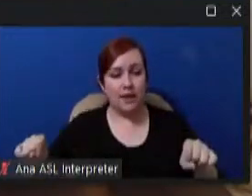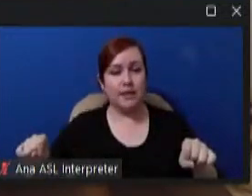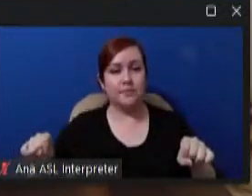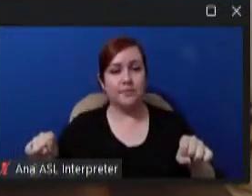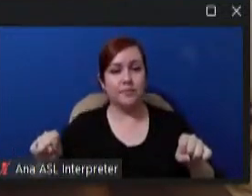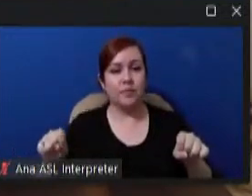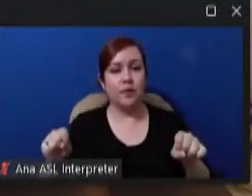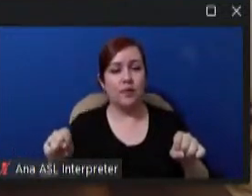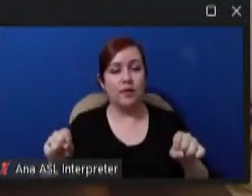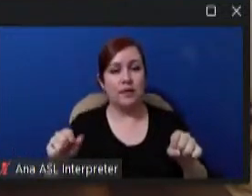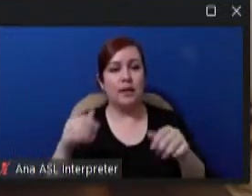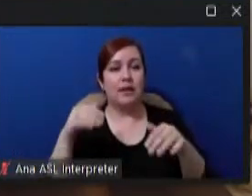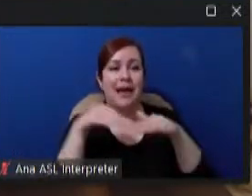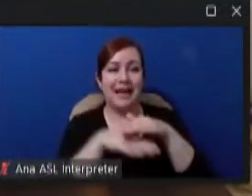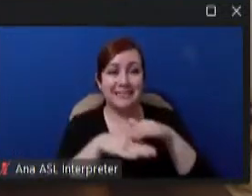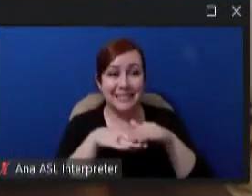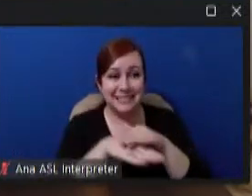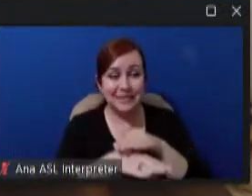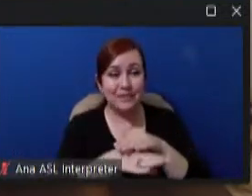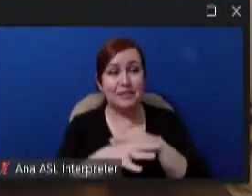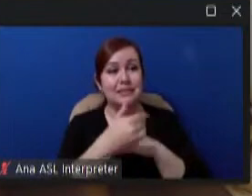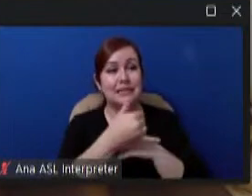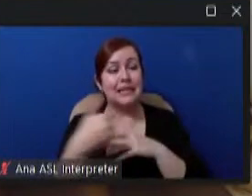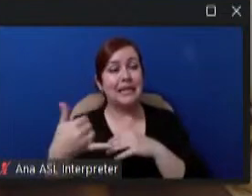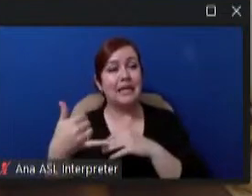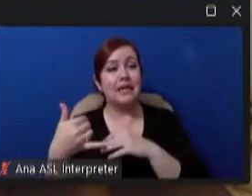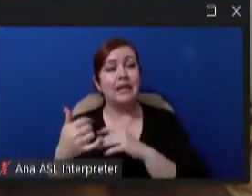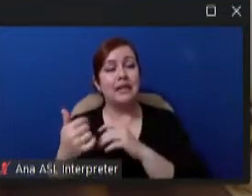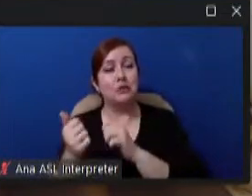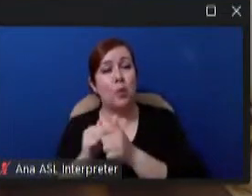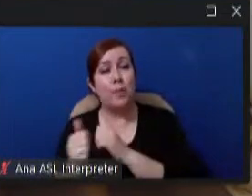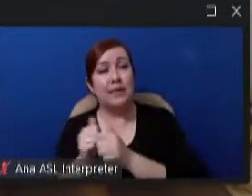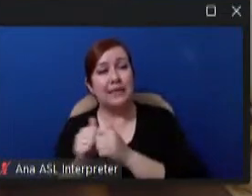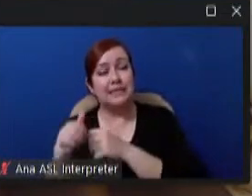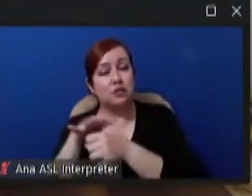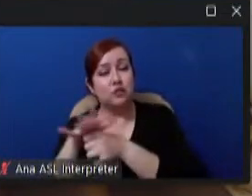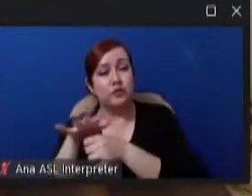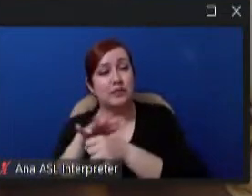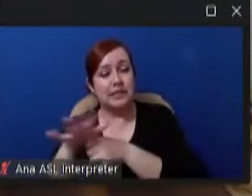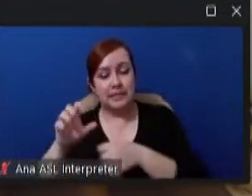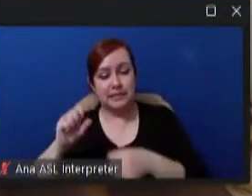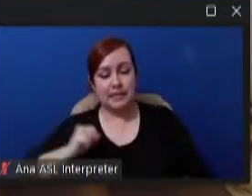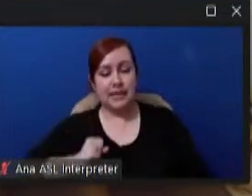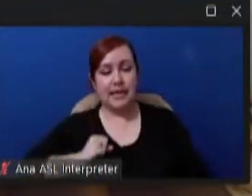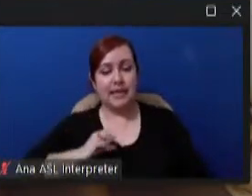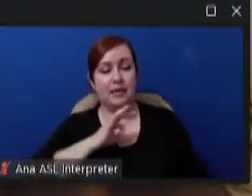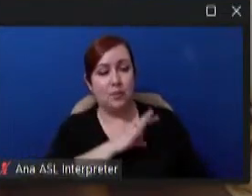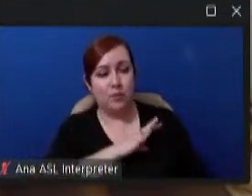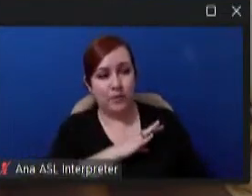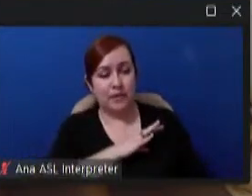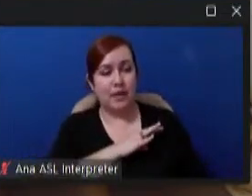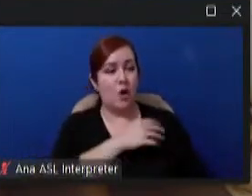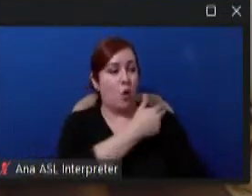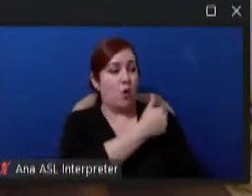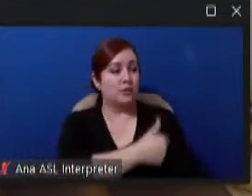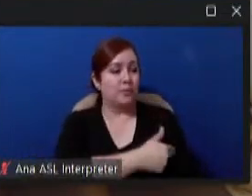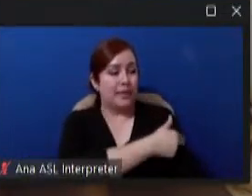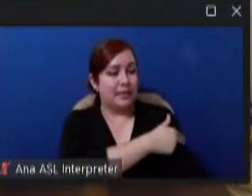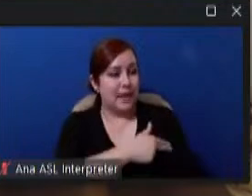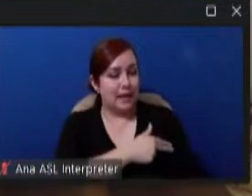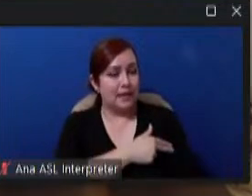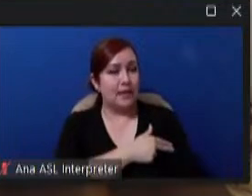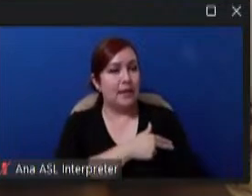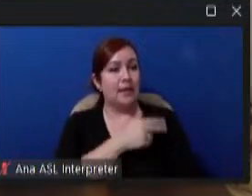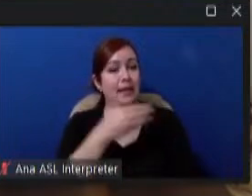language assistance systems, accessible information formats, training